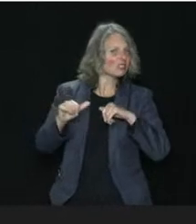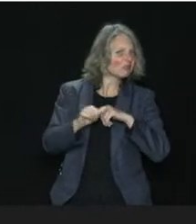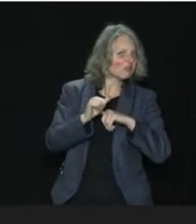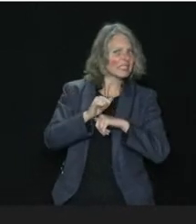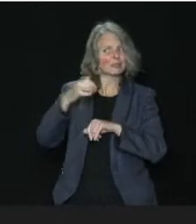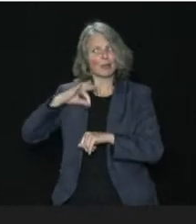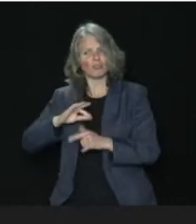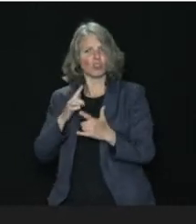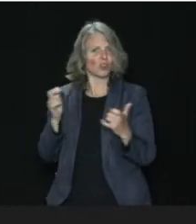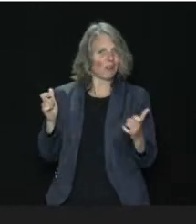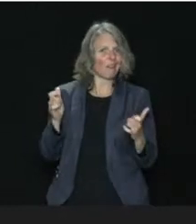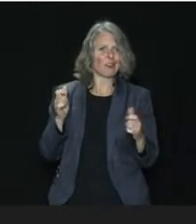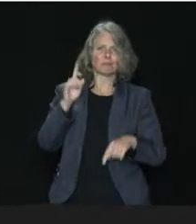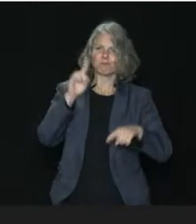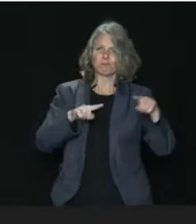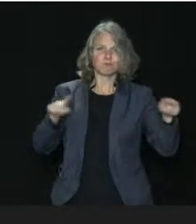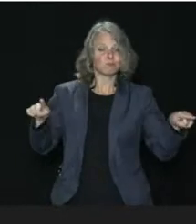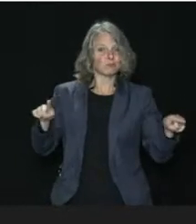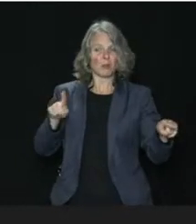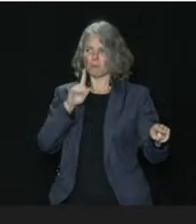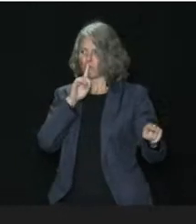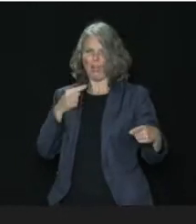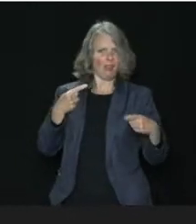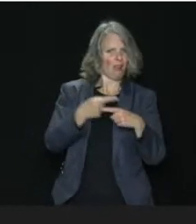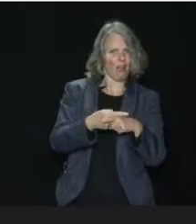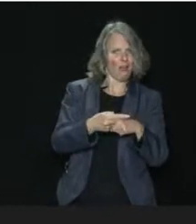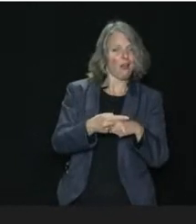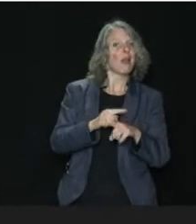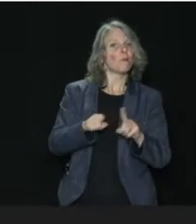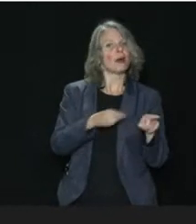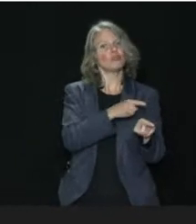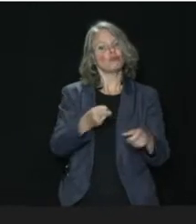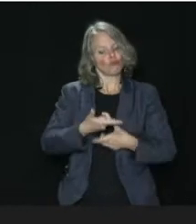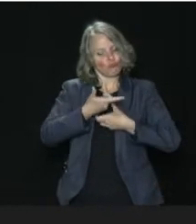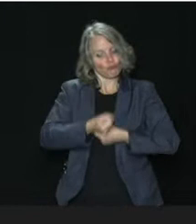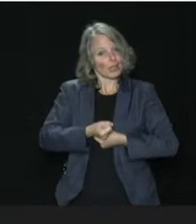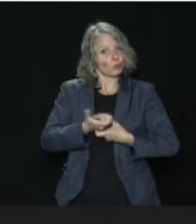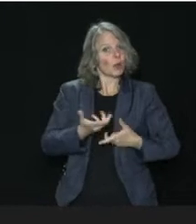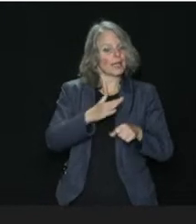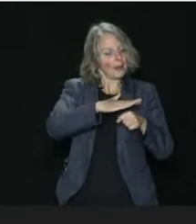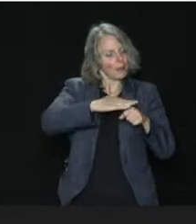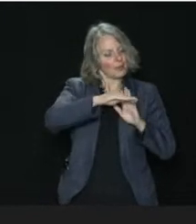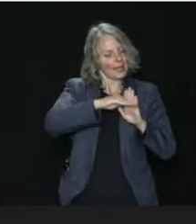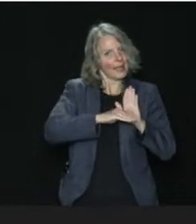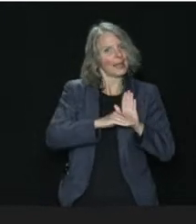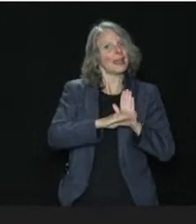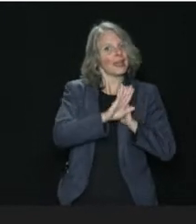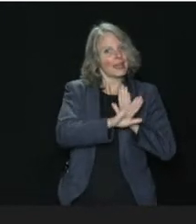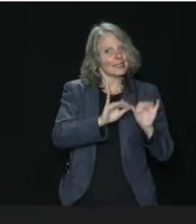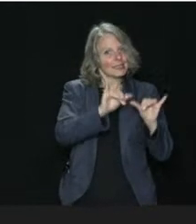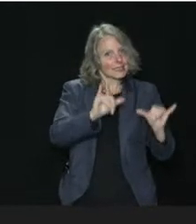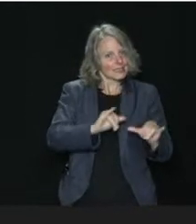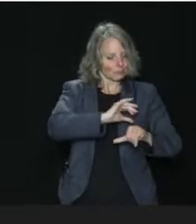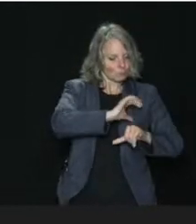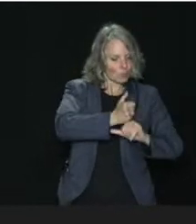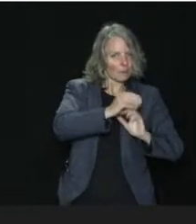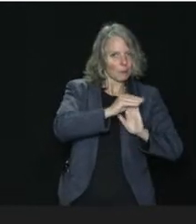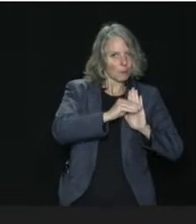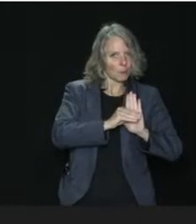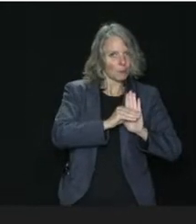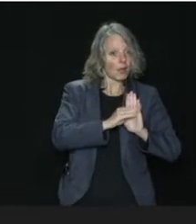that you know, people should be confident in their public health system and that they are being